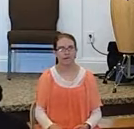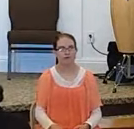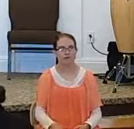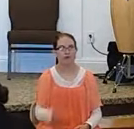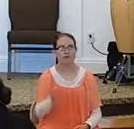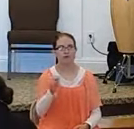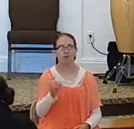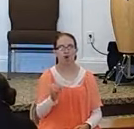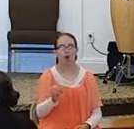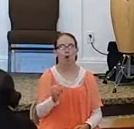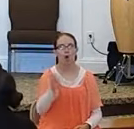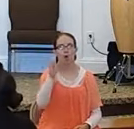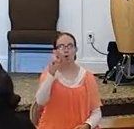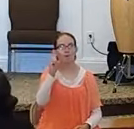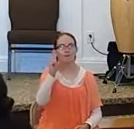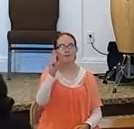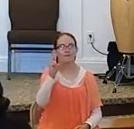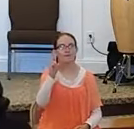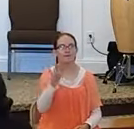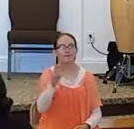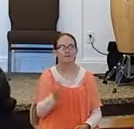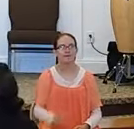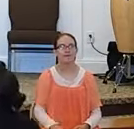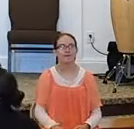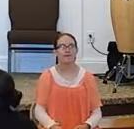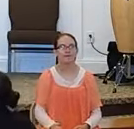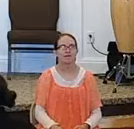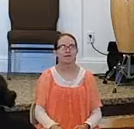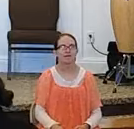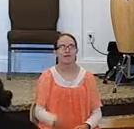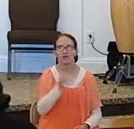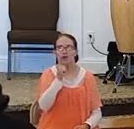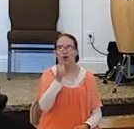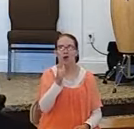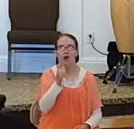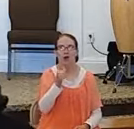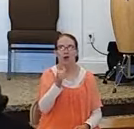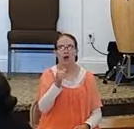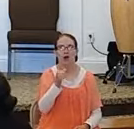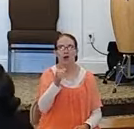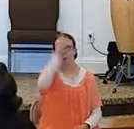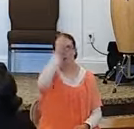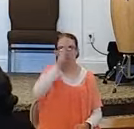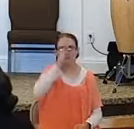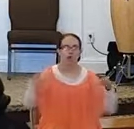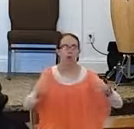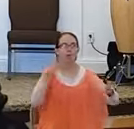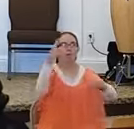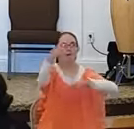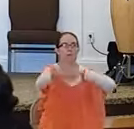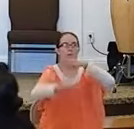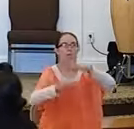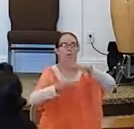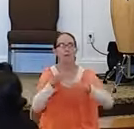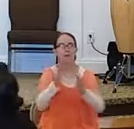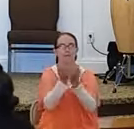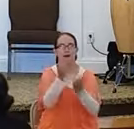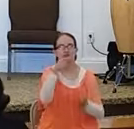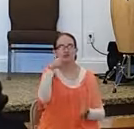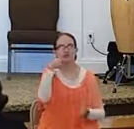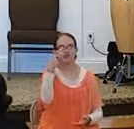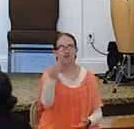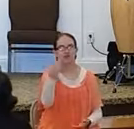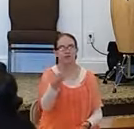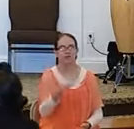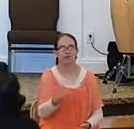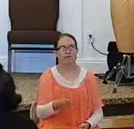no college education, amen, they weren't smart to the ways of this world. In fact, the Bible said that they